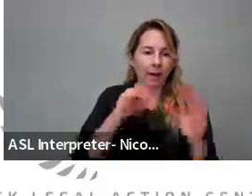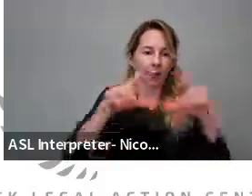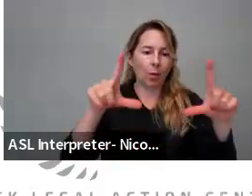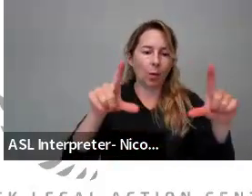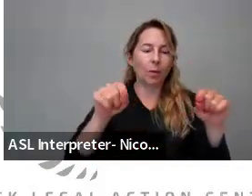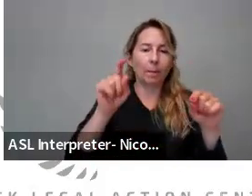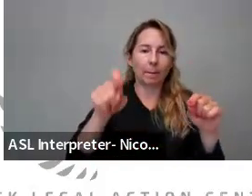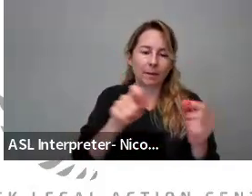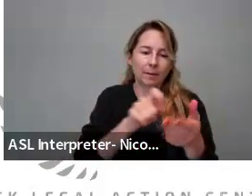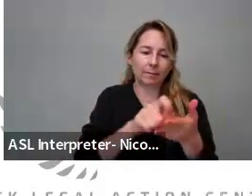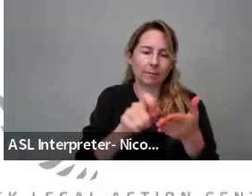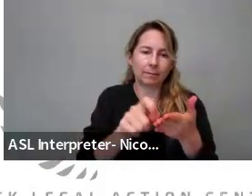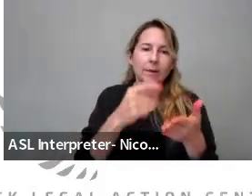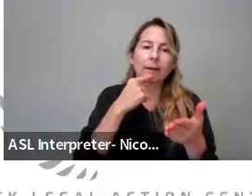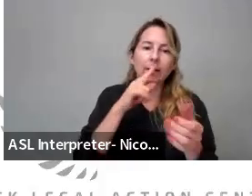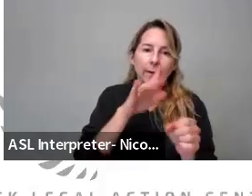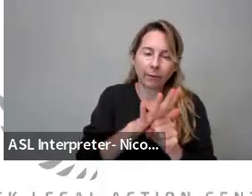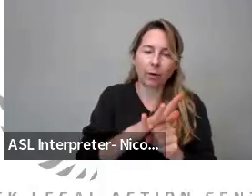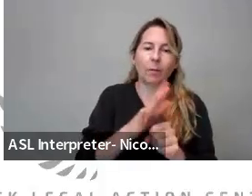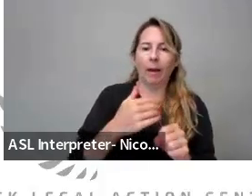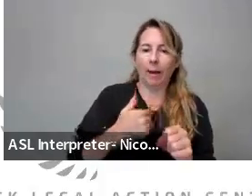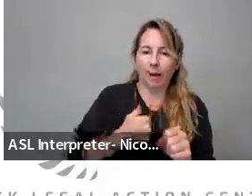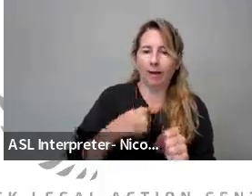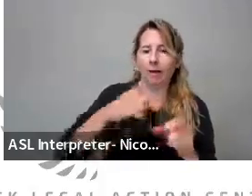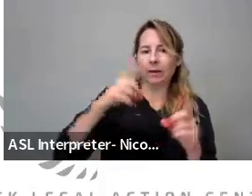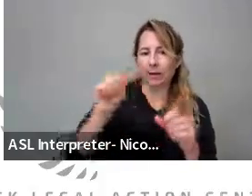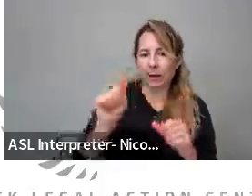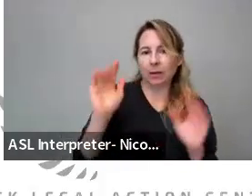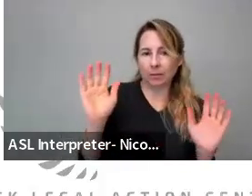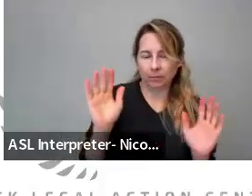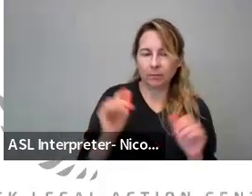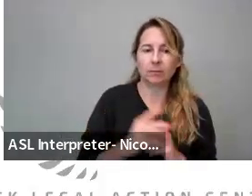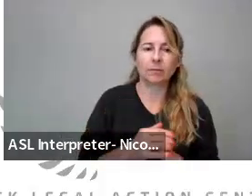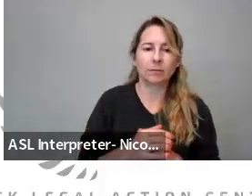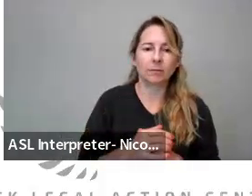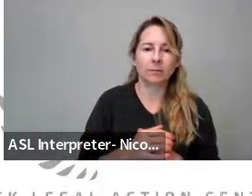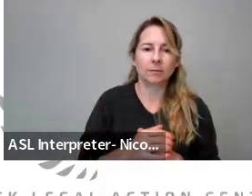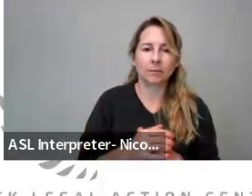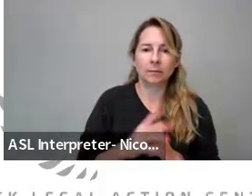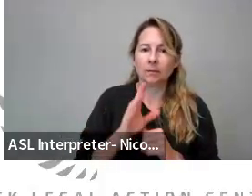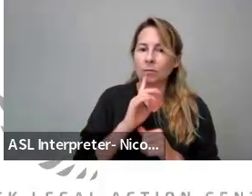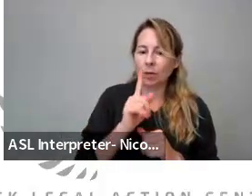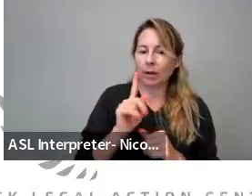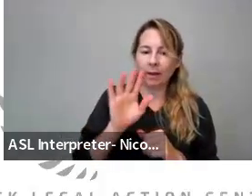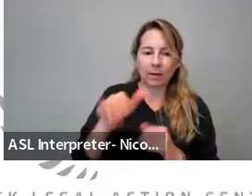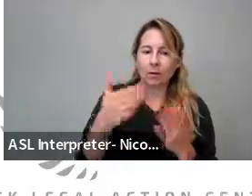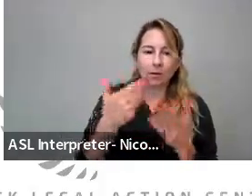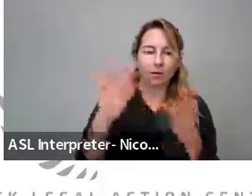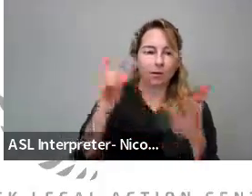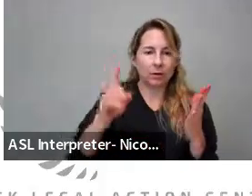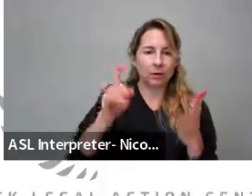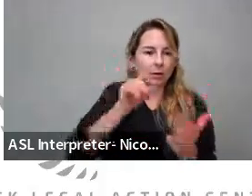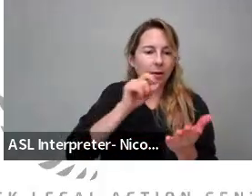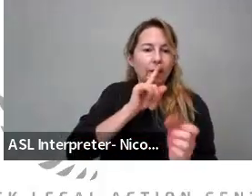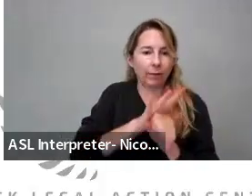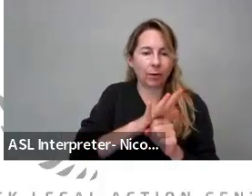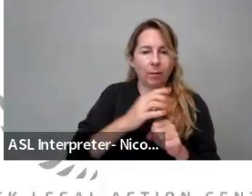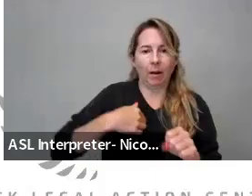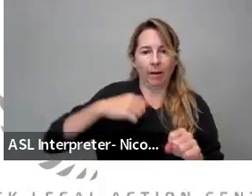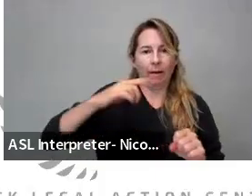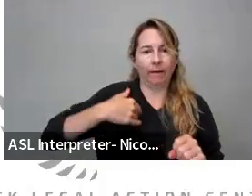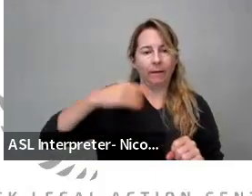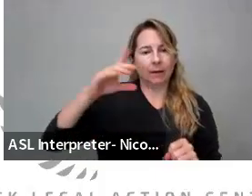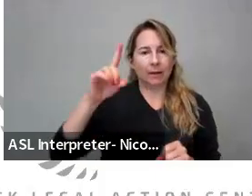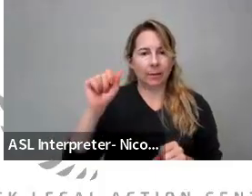that's all the things I rambled about a while ago is confirming that you have a disability. And that's what the first thing you must